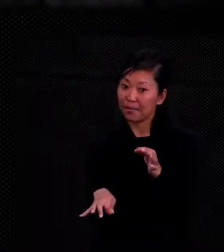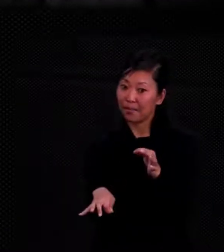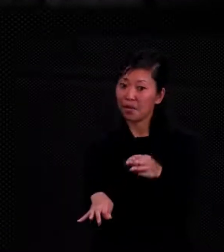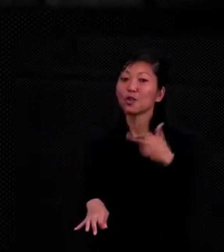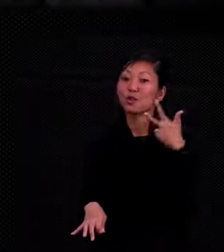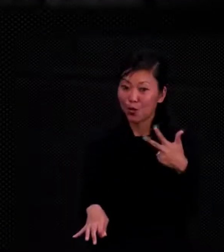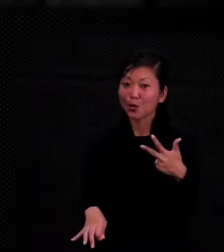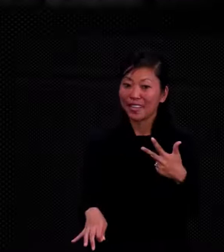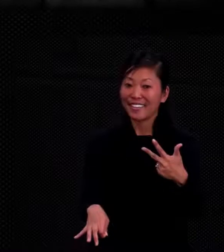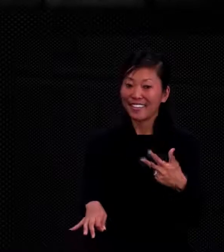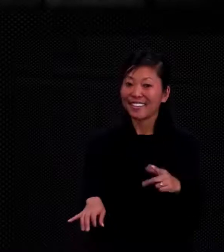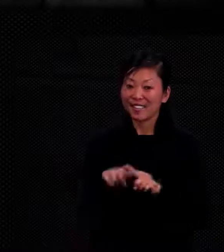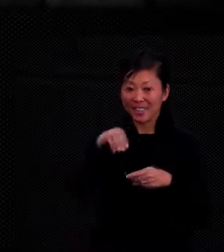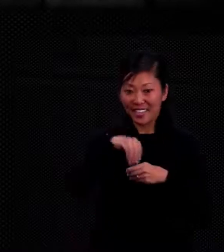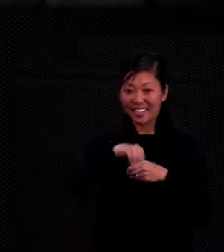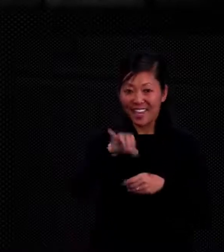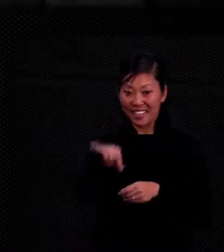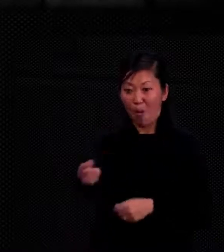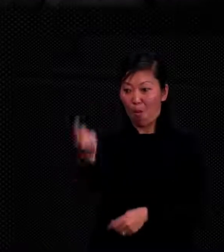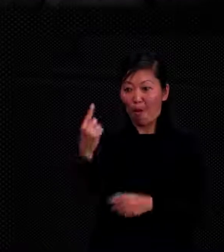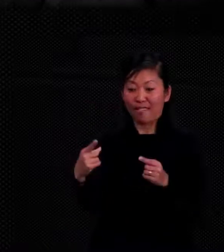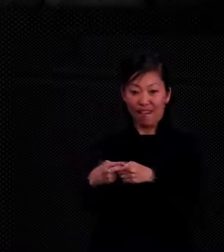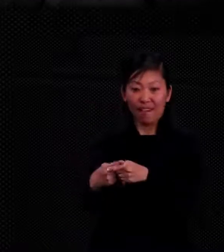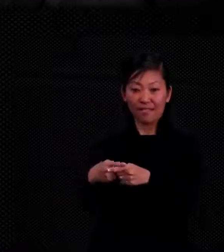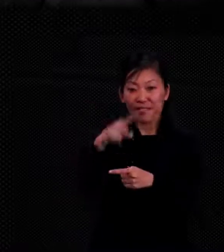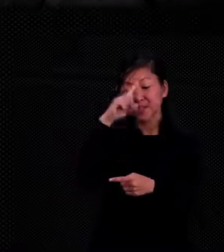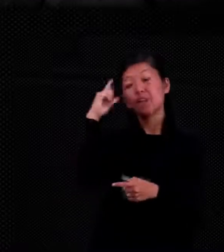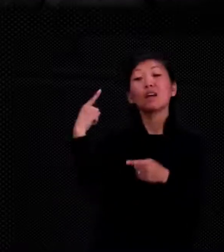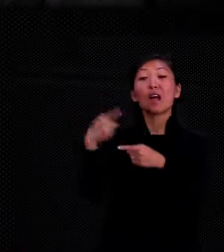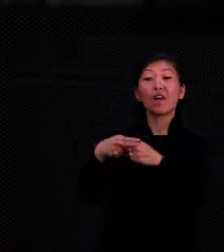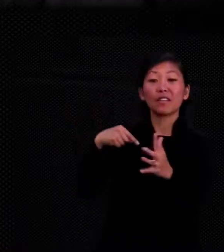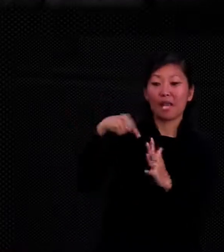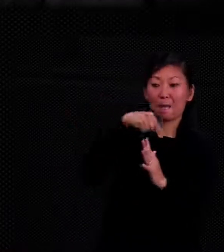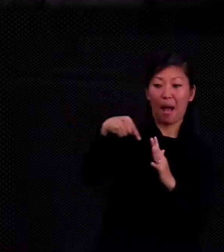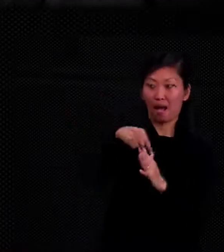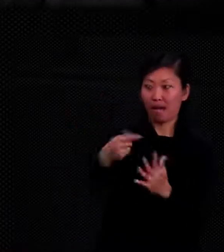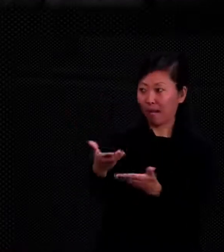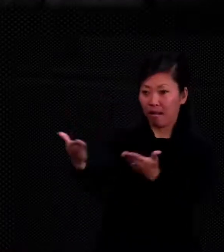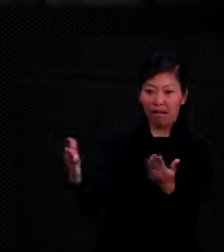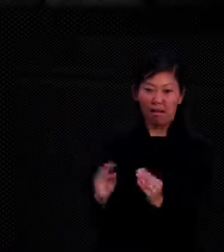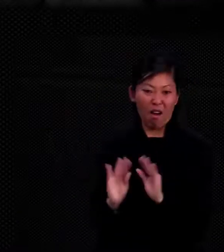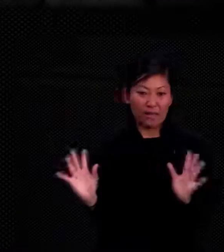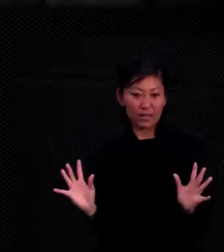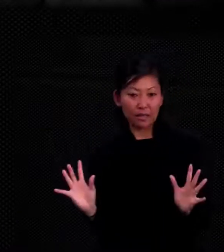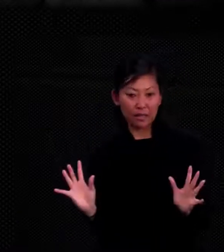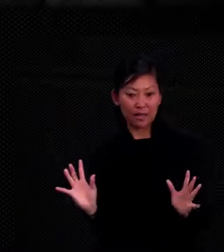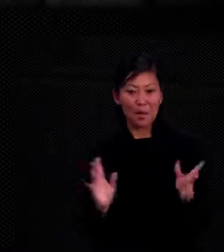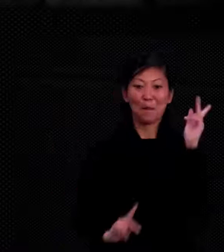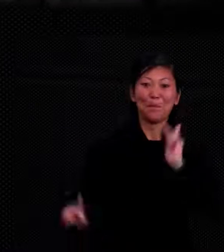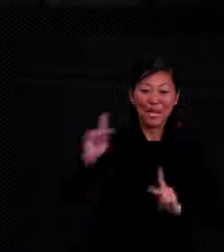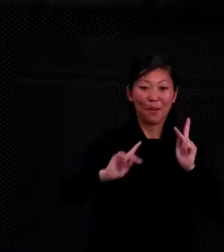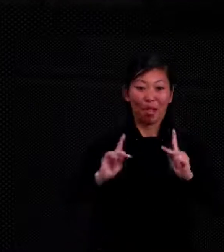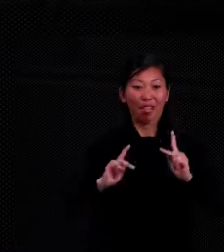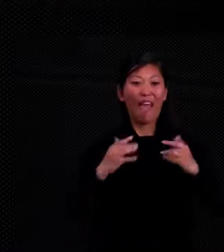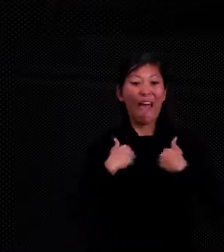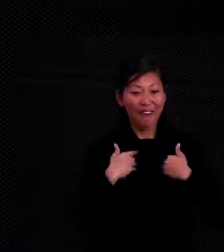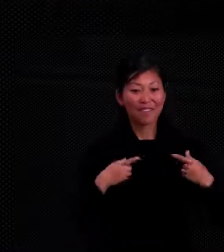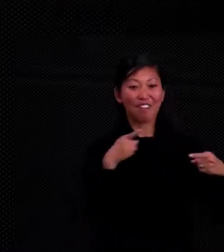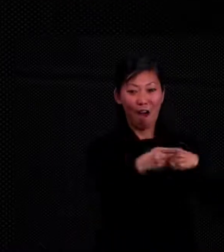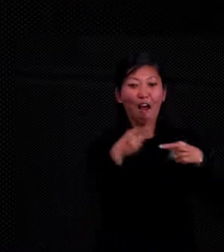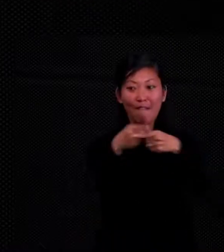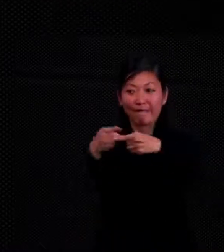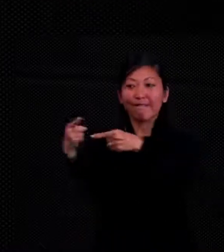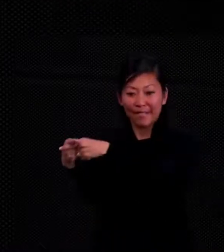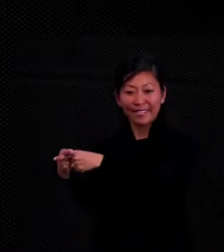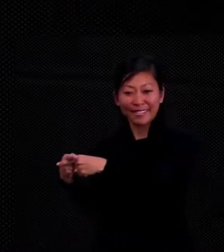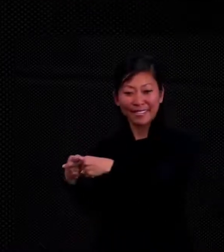plan. First of all, there is a conflict that is among you. This is the obvious that's taking place among the people of God that James is